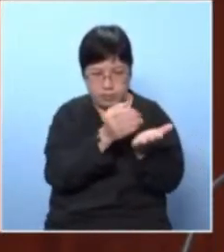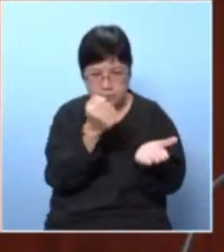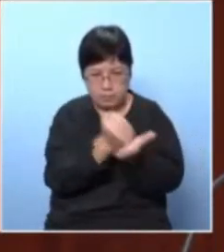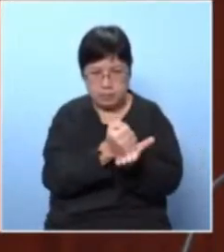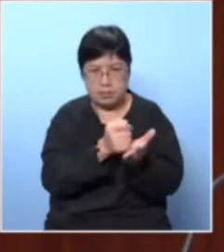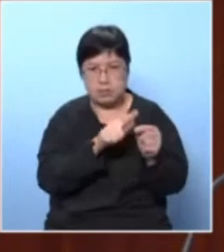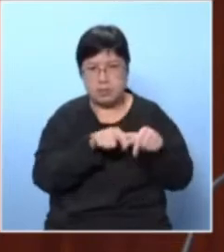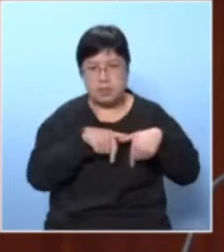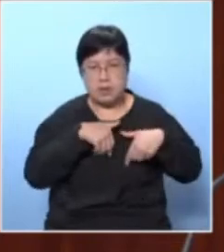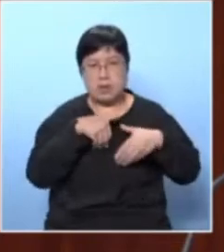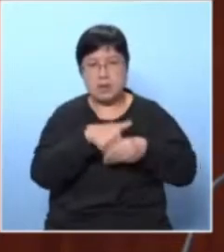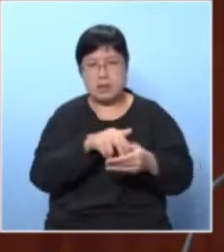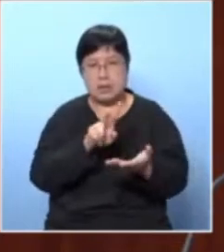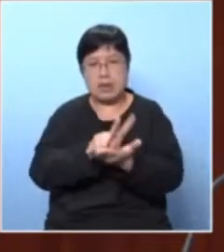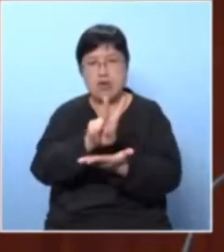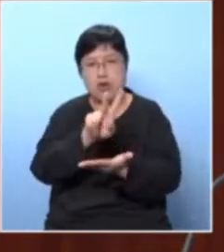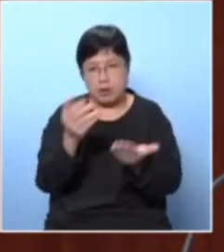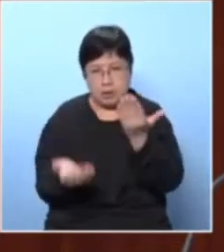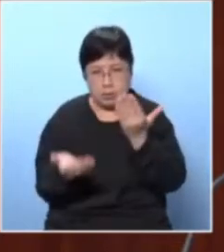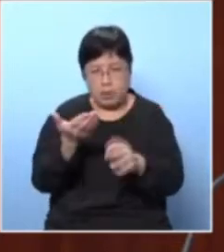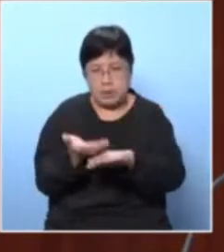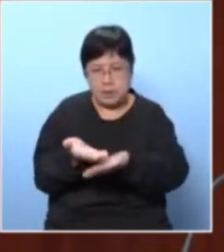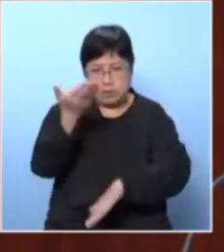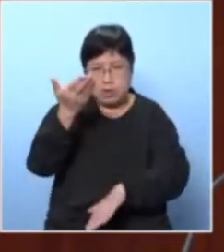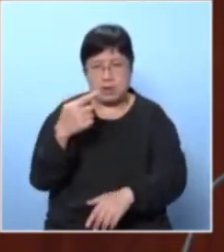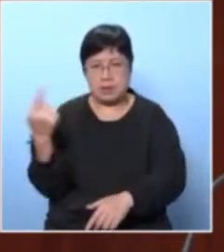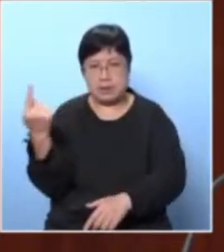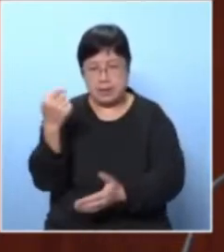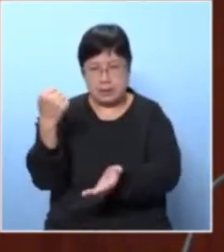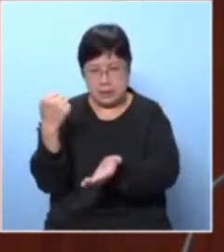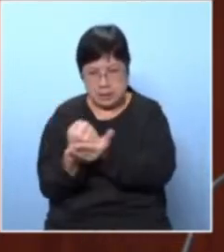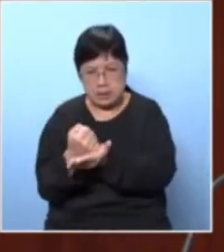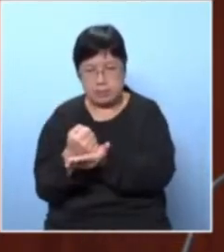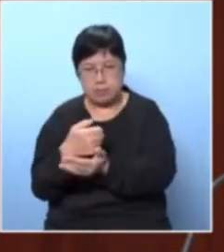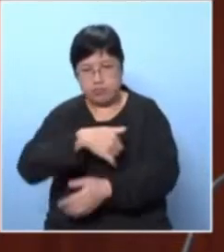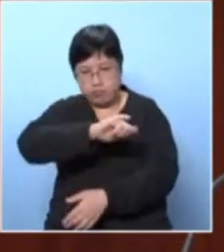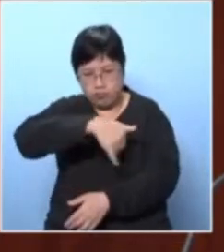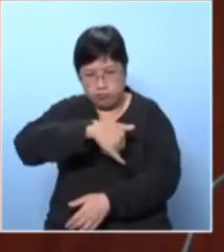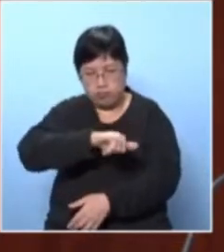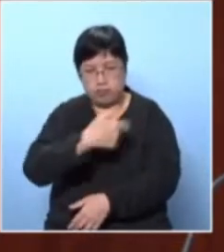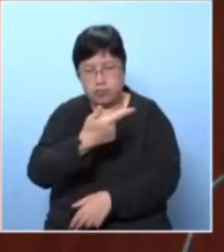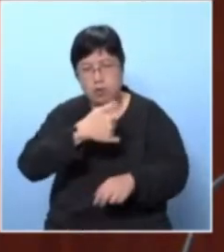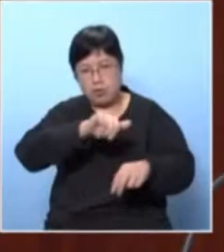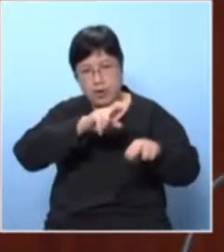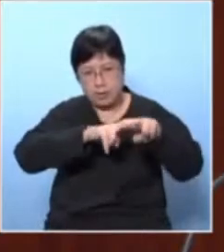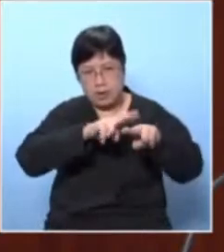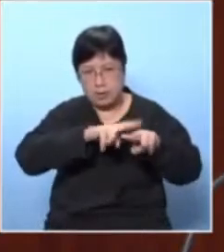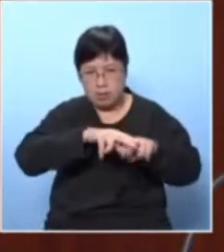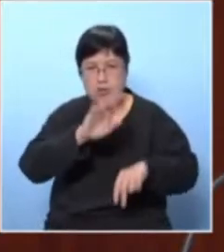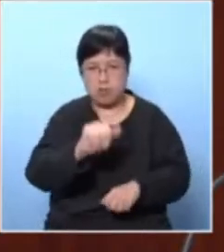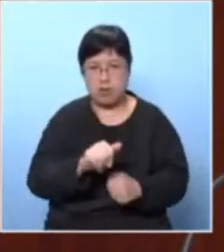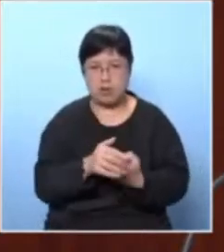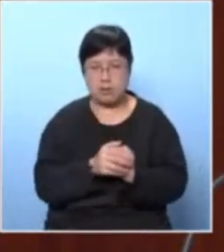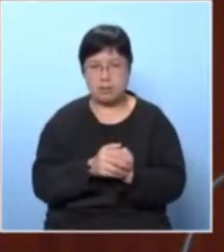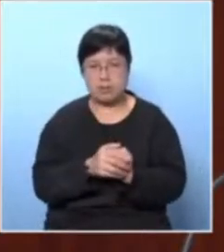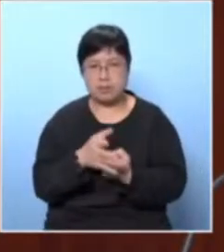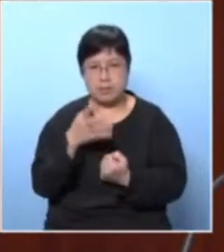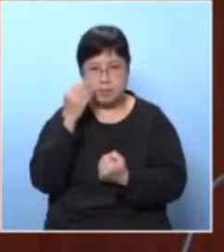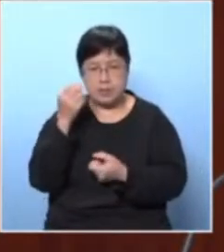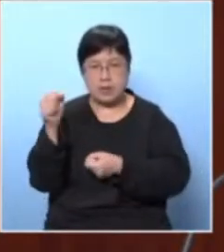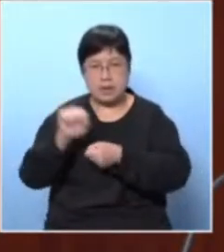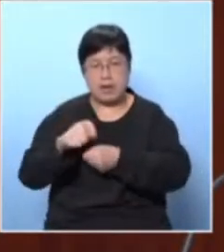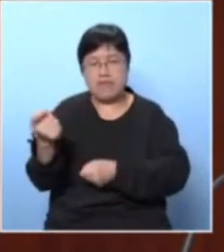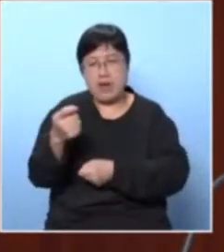registered in Hong Kong may, starting from tomorrow, apply with the Chinese Visa Application Service Center in Hong Kong for multiple